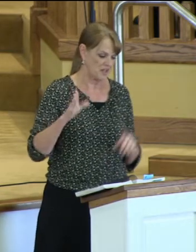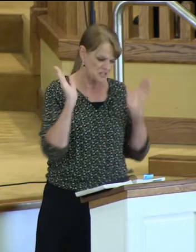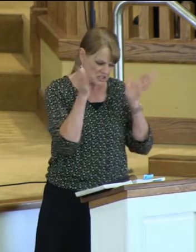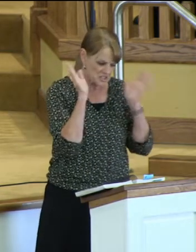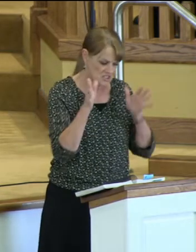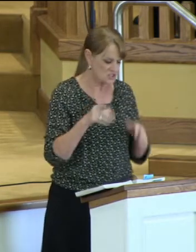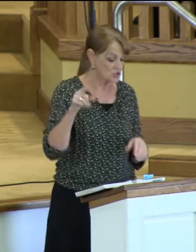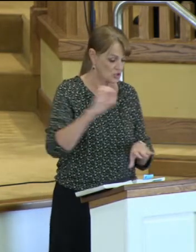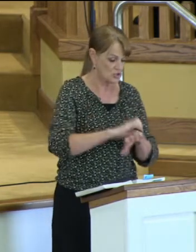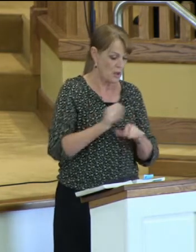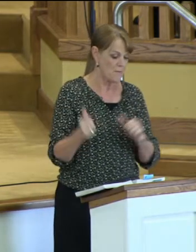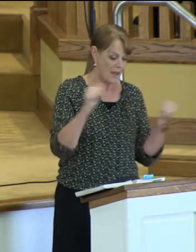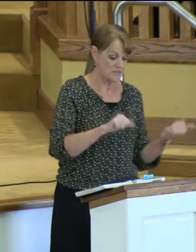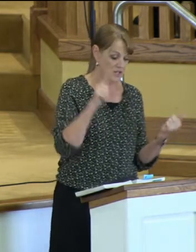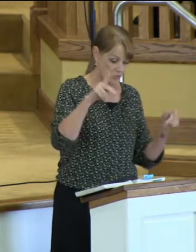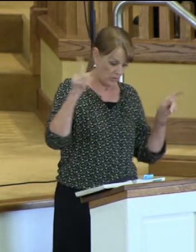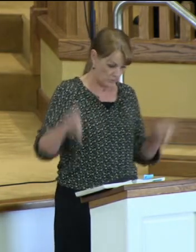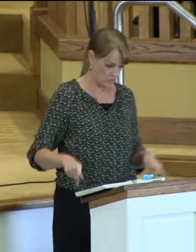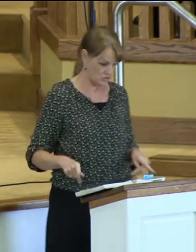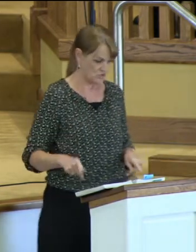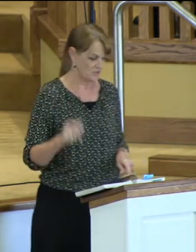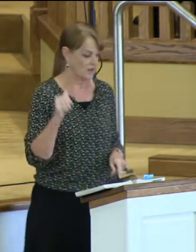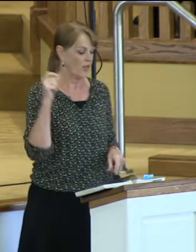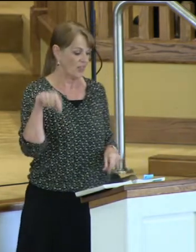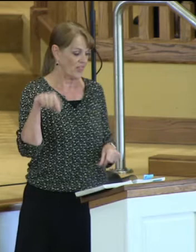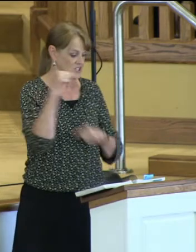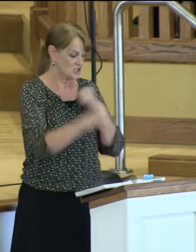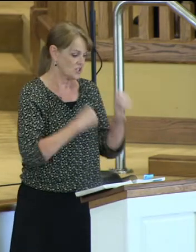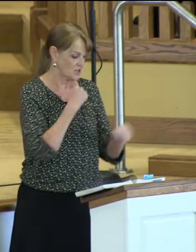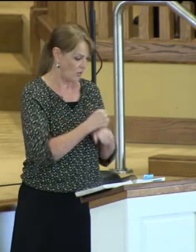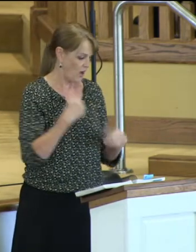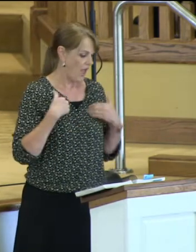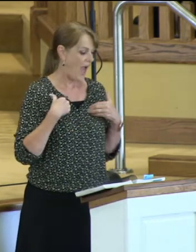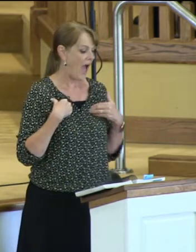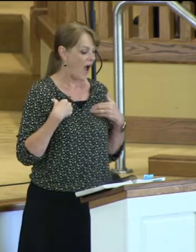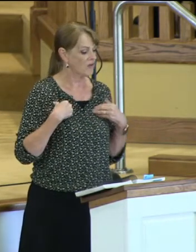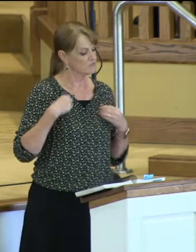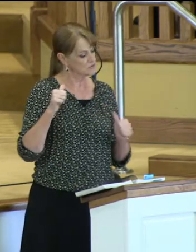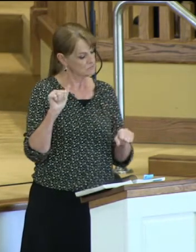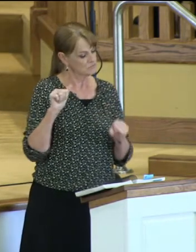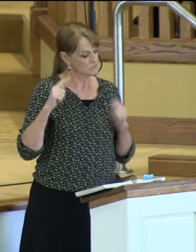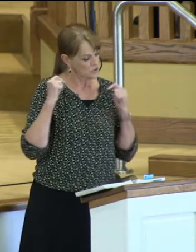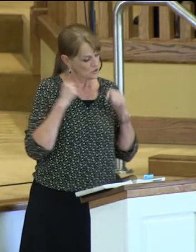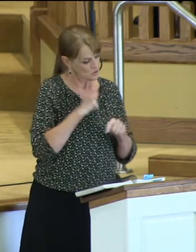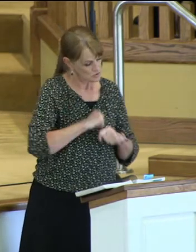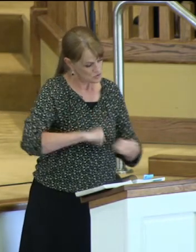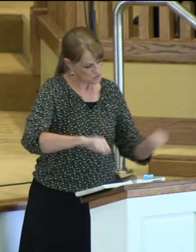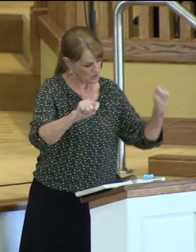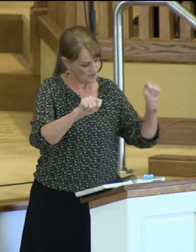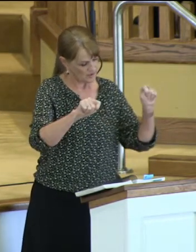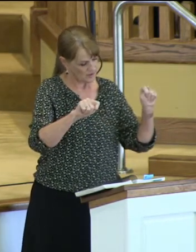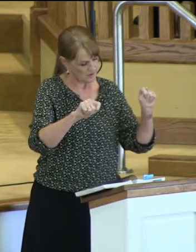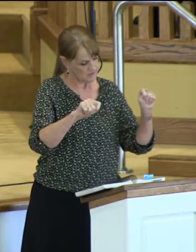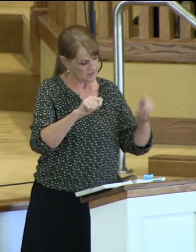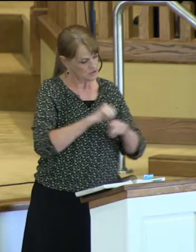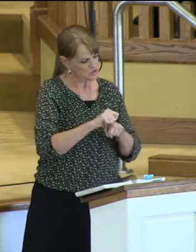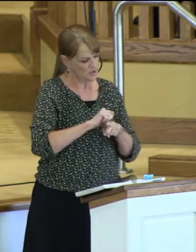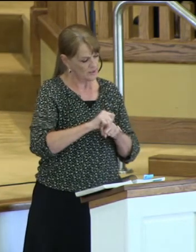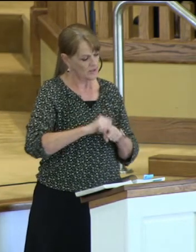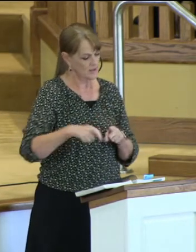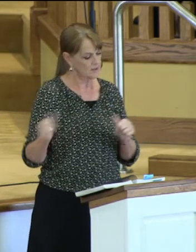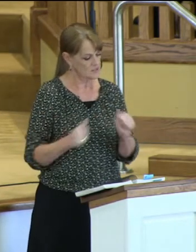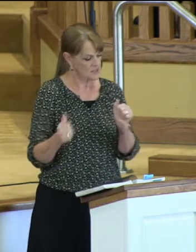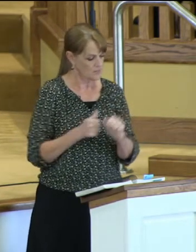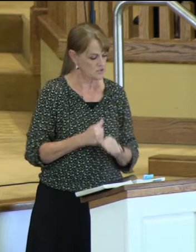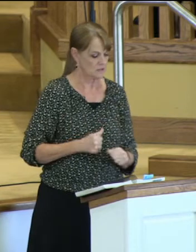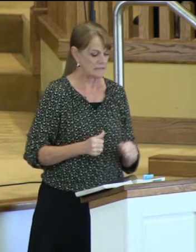so far this year. They have courses in discipleship training and how to disciple. They ask that we pray for a full-time pastor for their